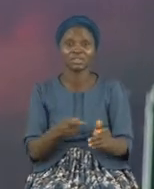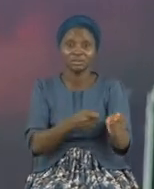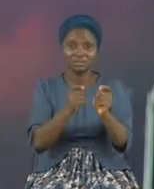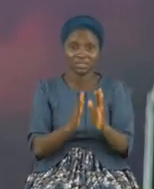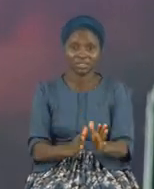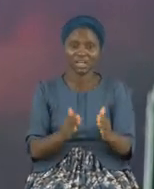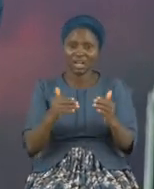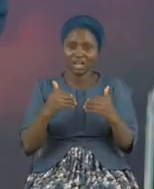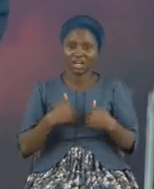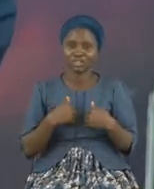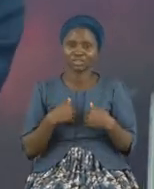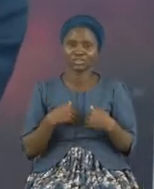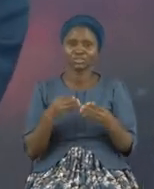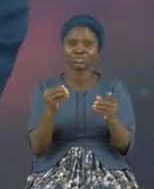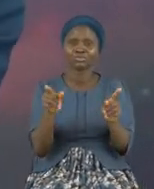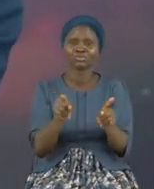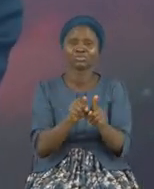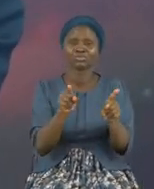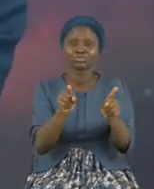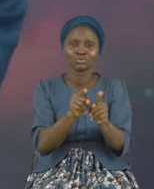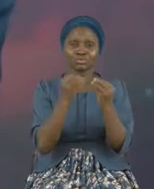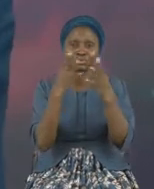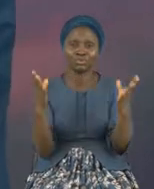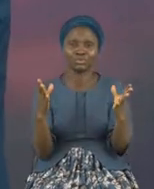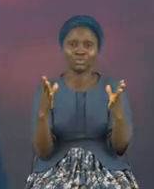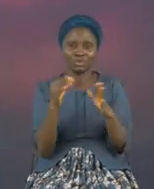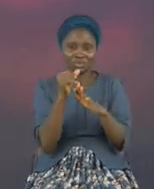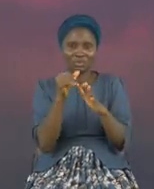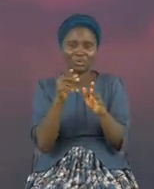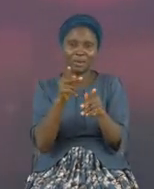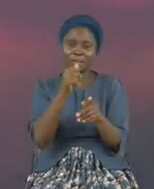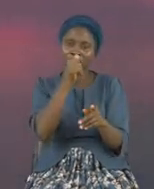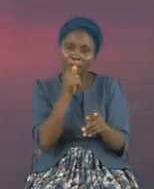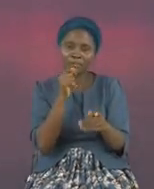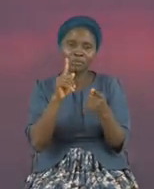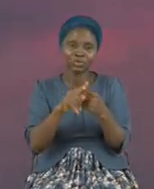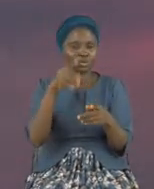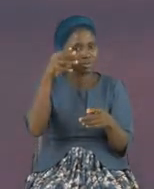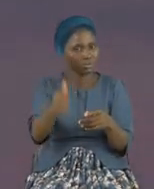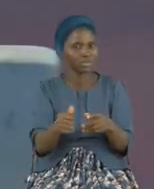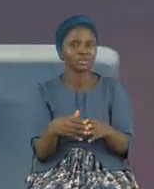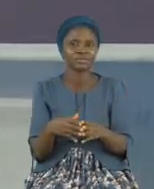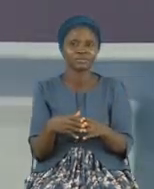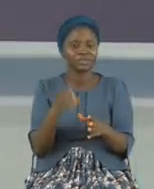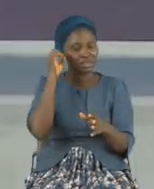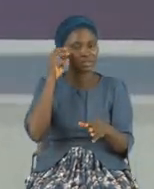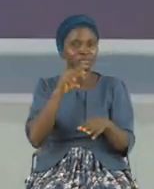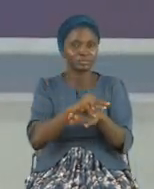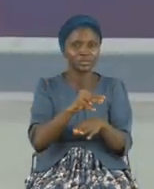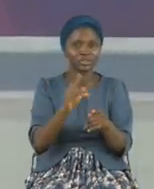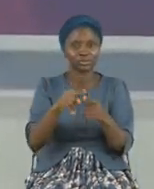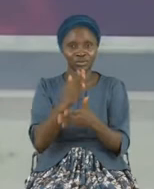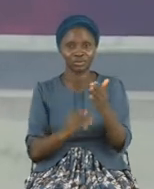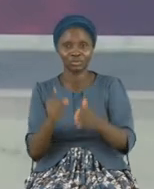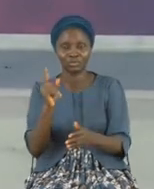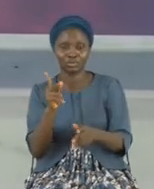much privacy to himself. He counsels, he listens to some people, he gets intimate, he